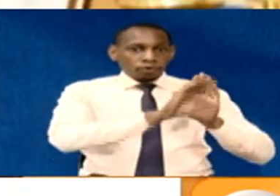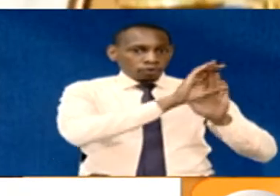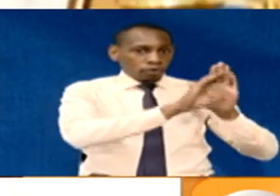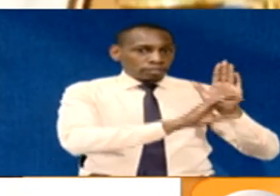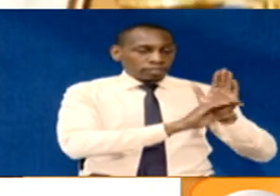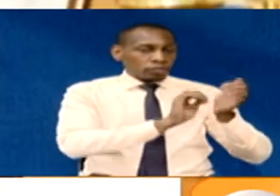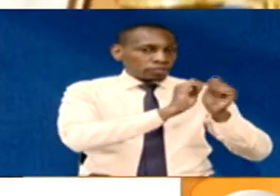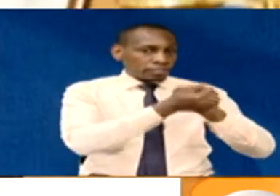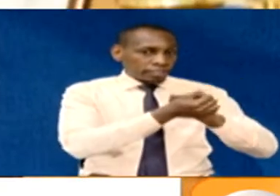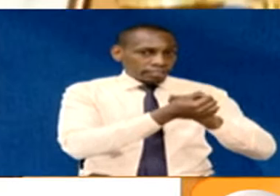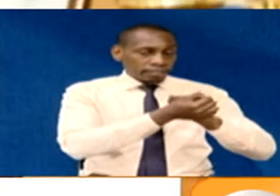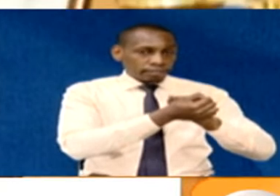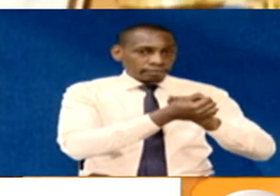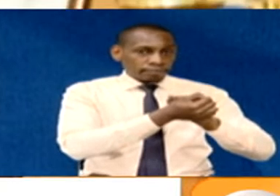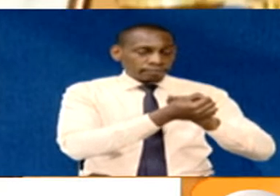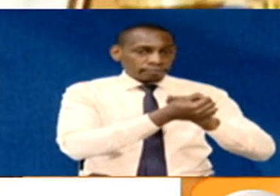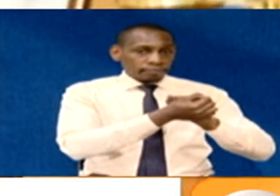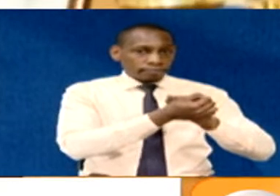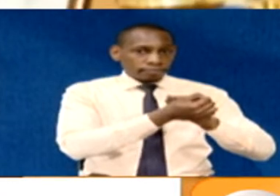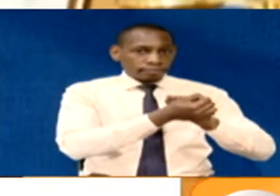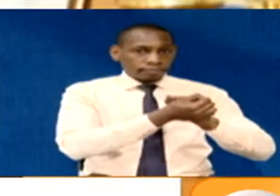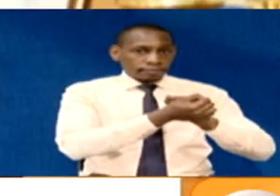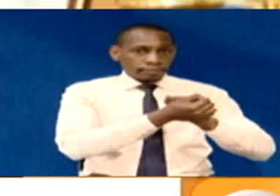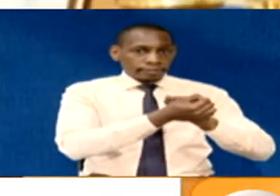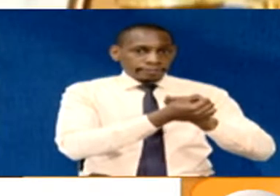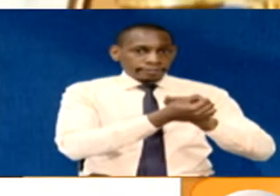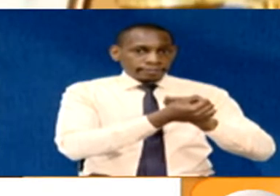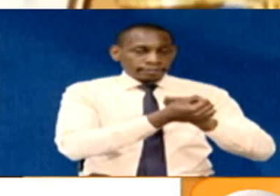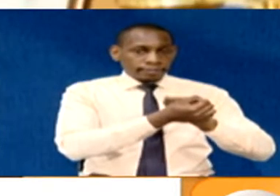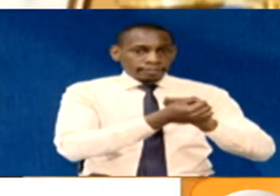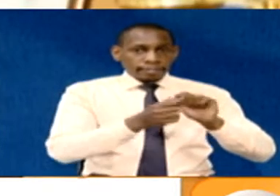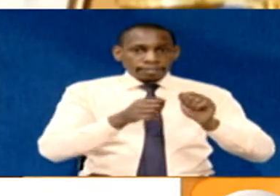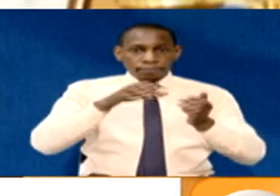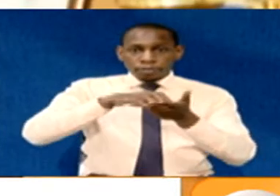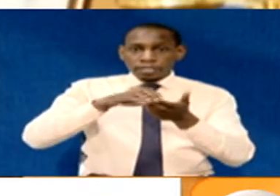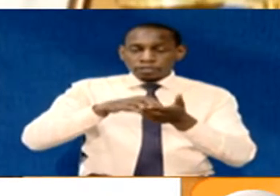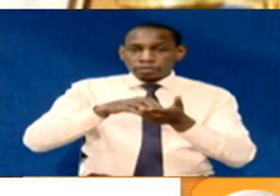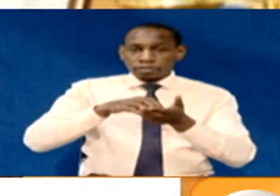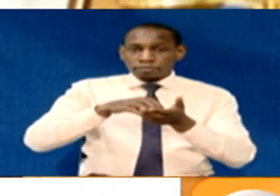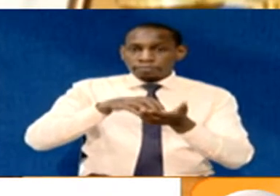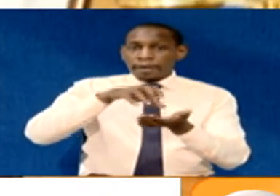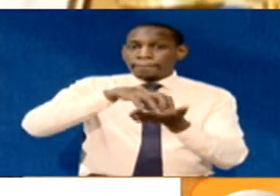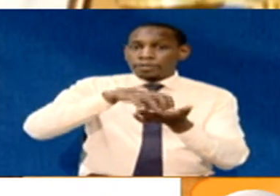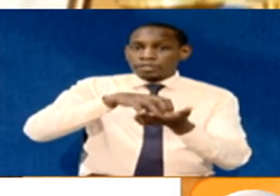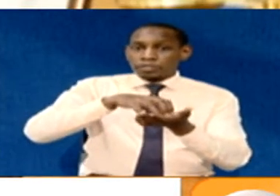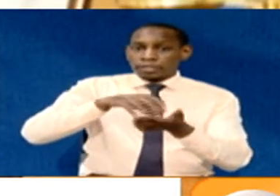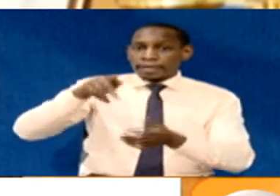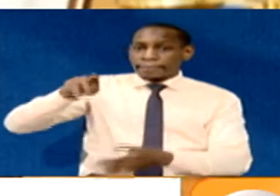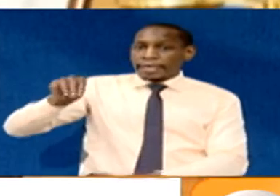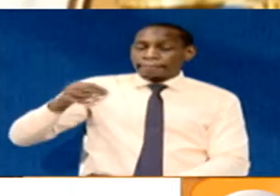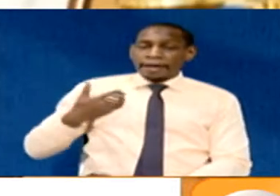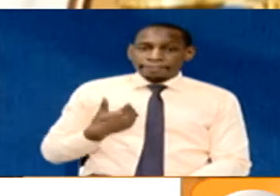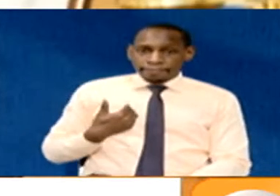will have been amended and you have the position of the deputy, of the prime